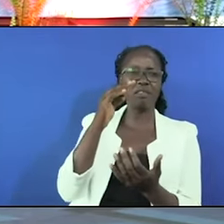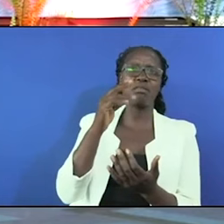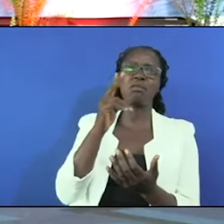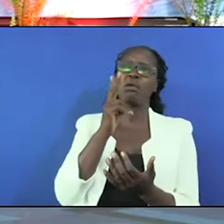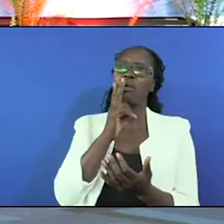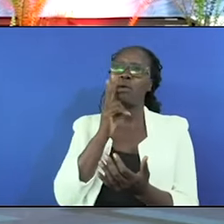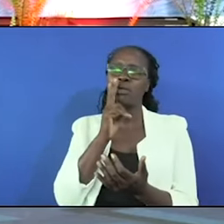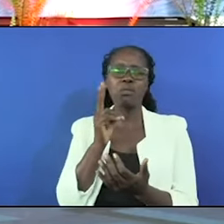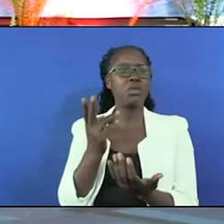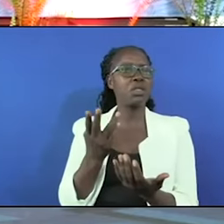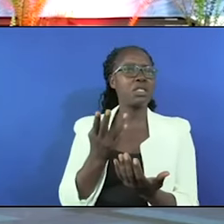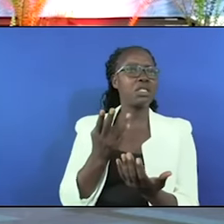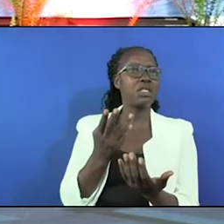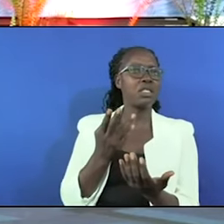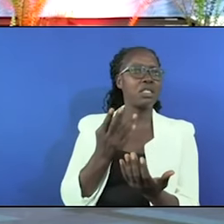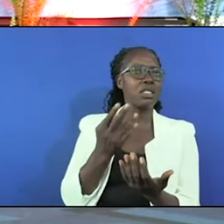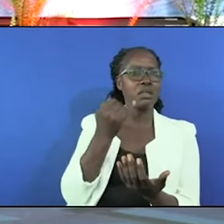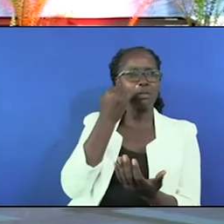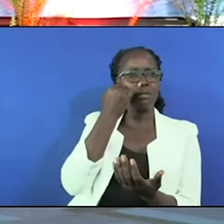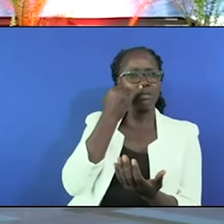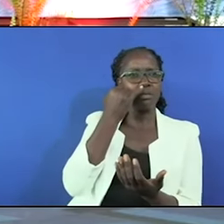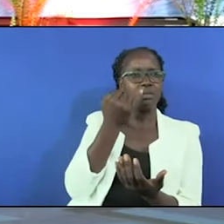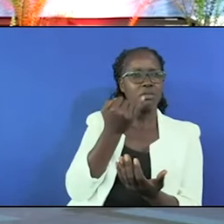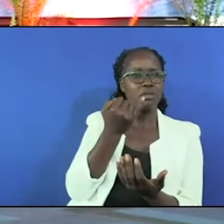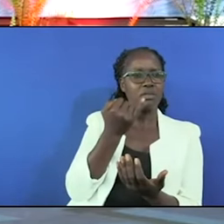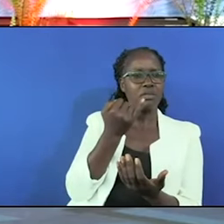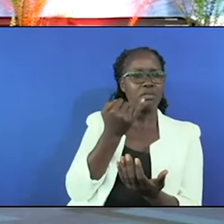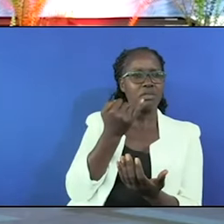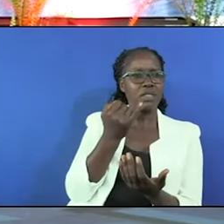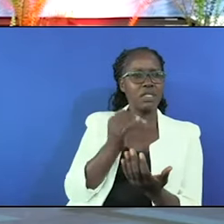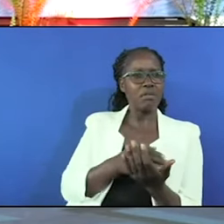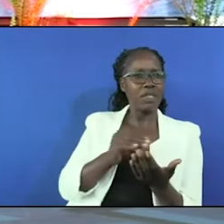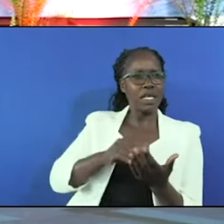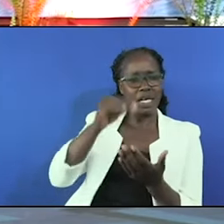smoking marijuana. That was something